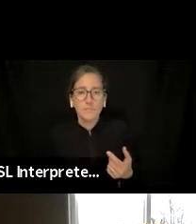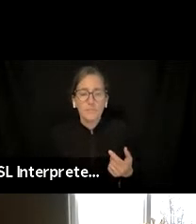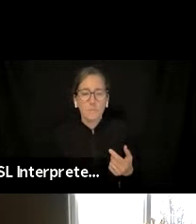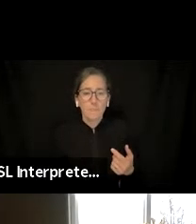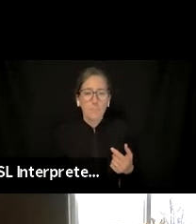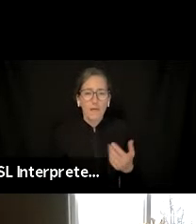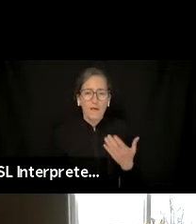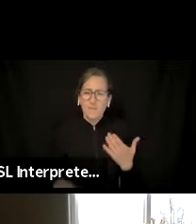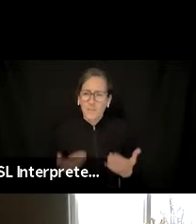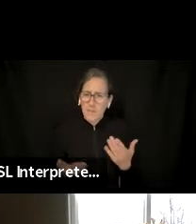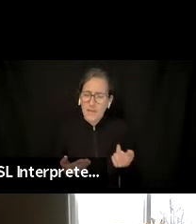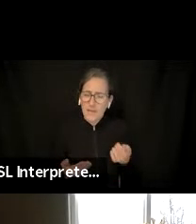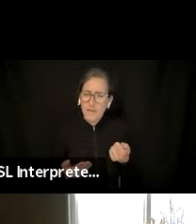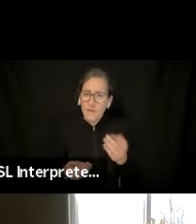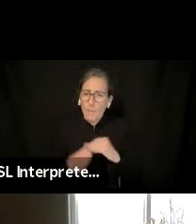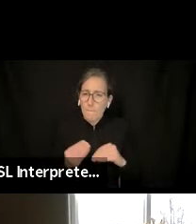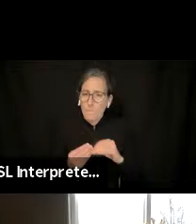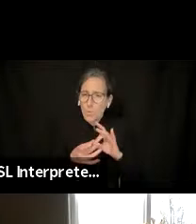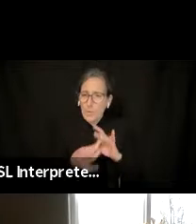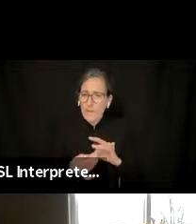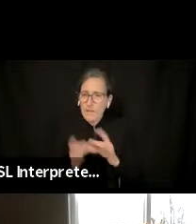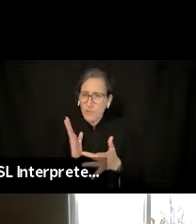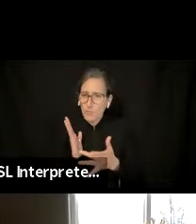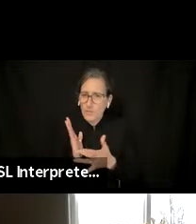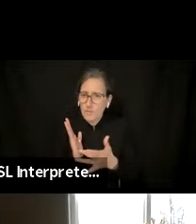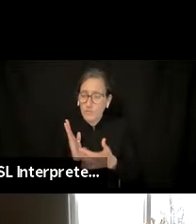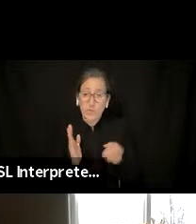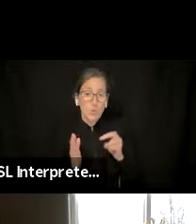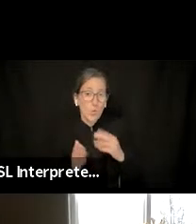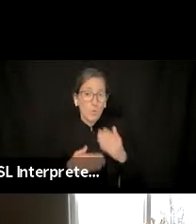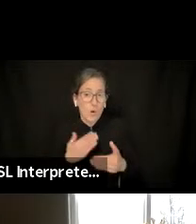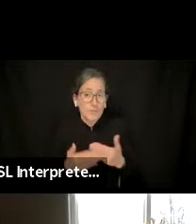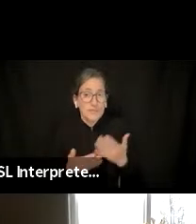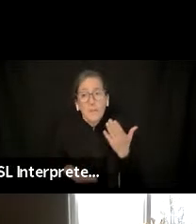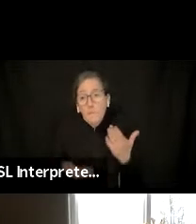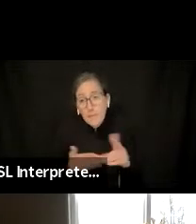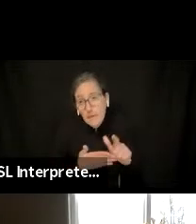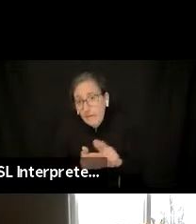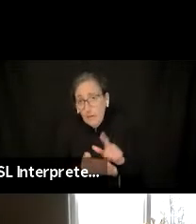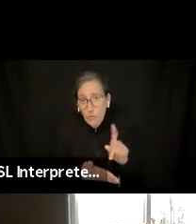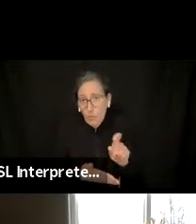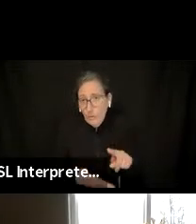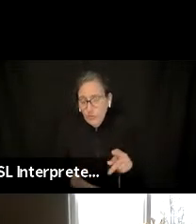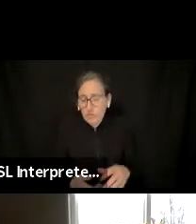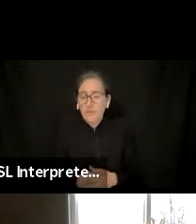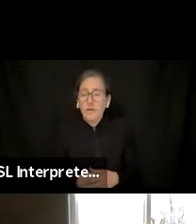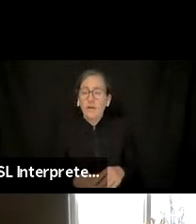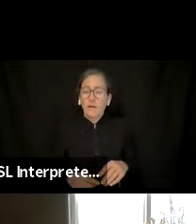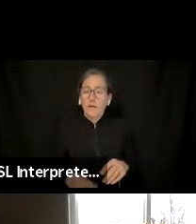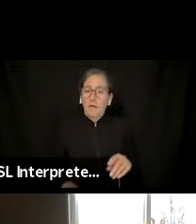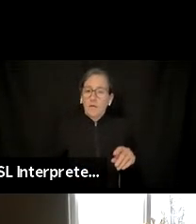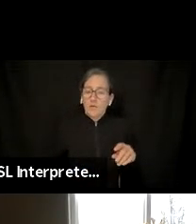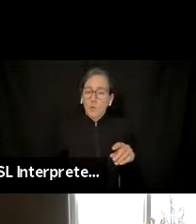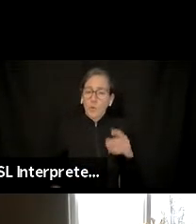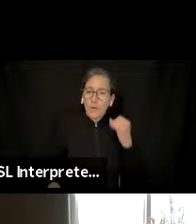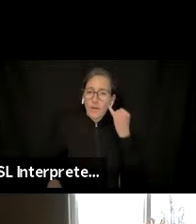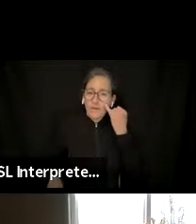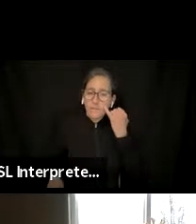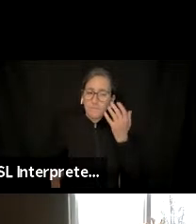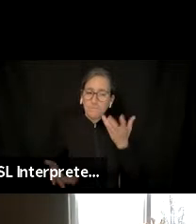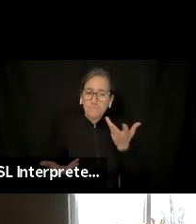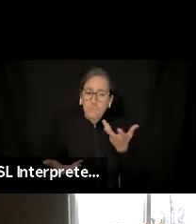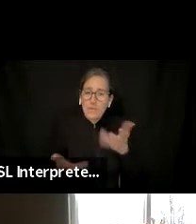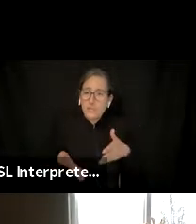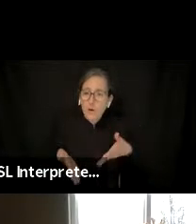This might be more of like a technology or process, potentially even legal question. Is there a way to enable